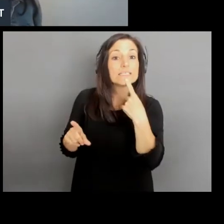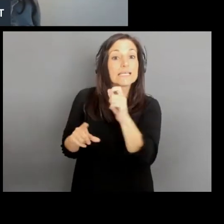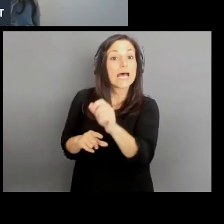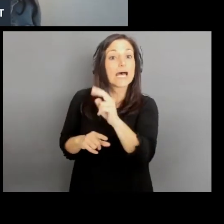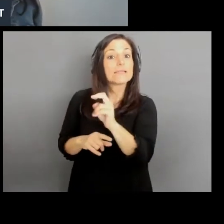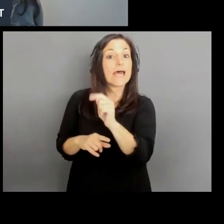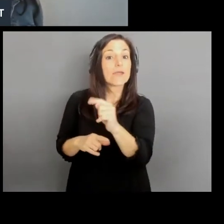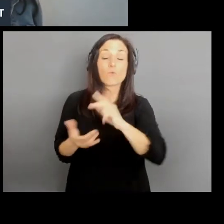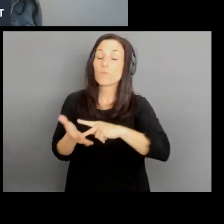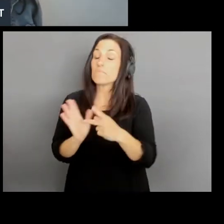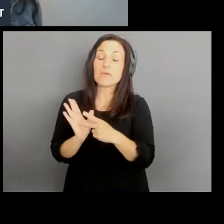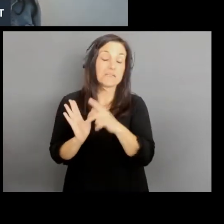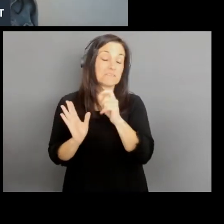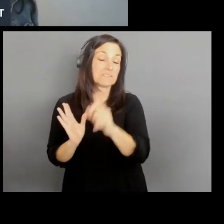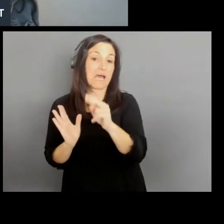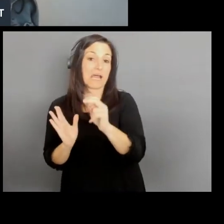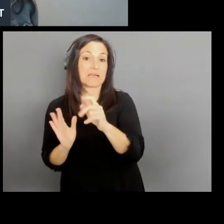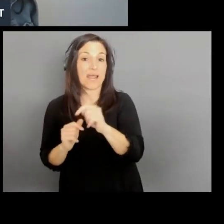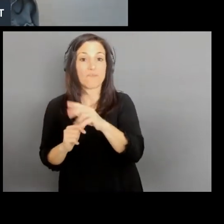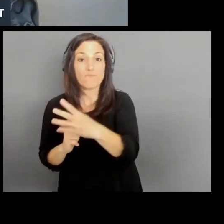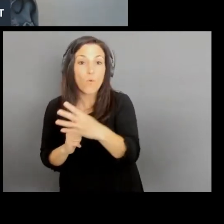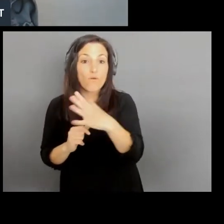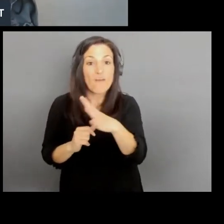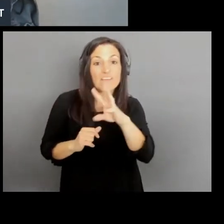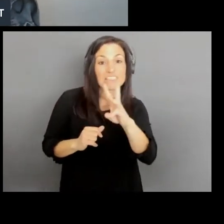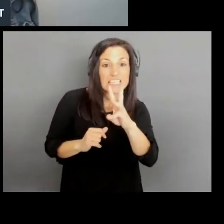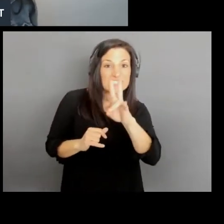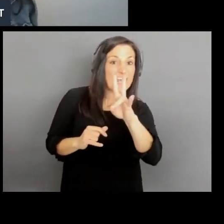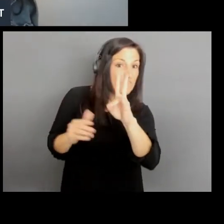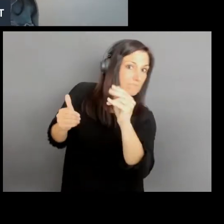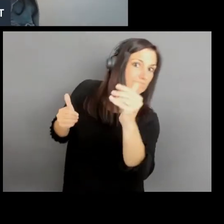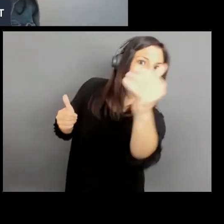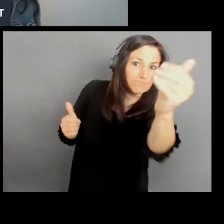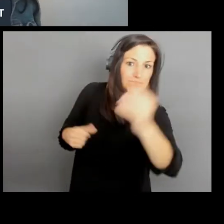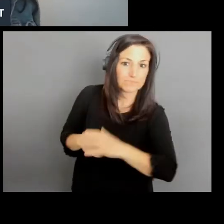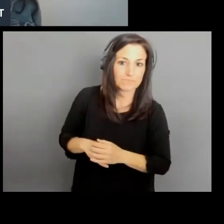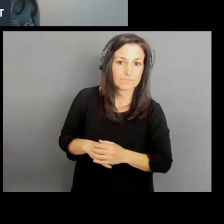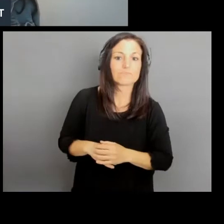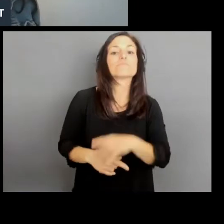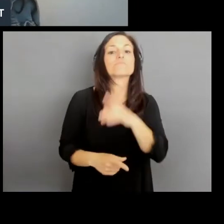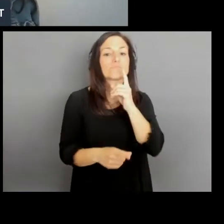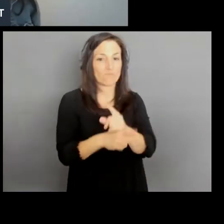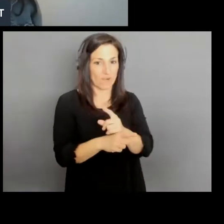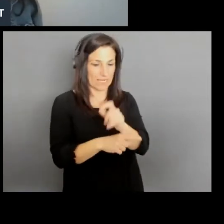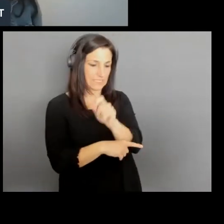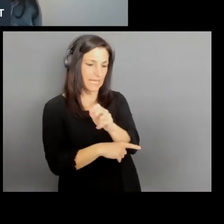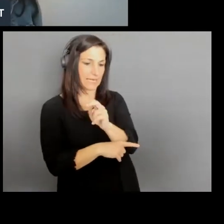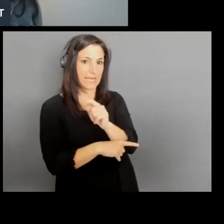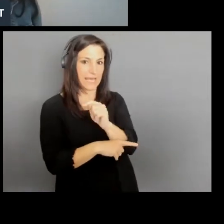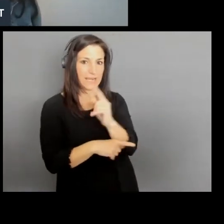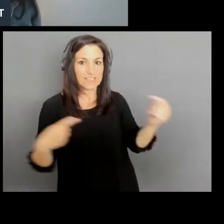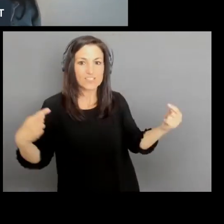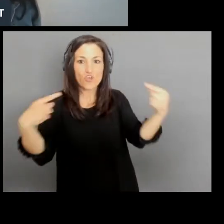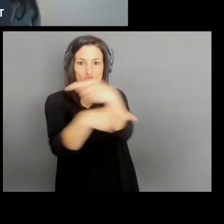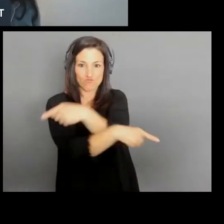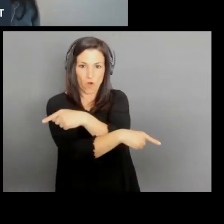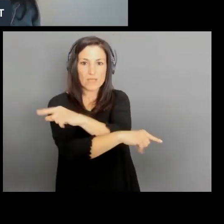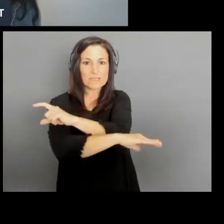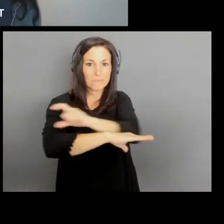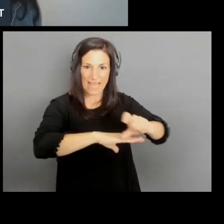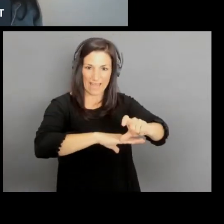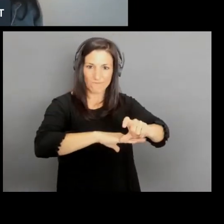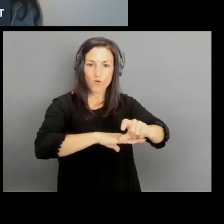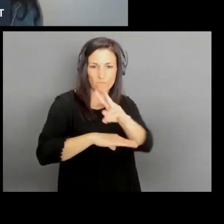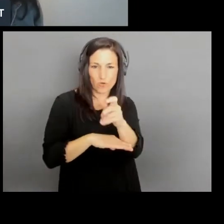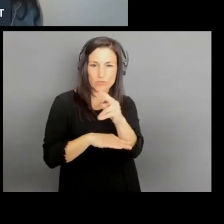7, and so on into the future. Yes, .NET is the cross-platform versions, all of it. So. Cool.